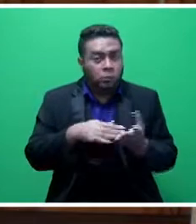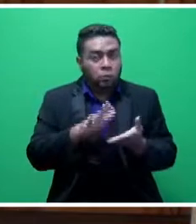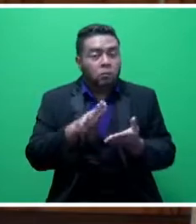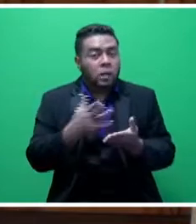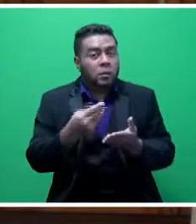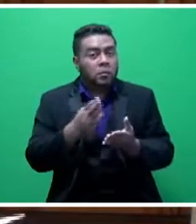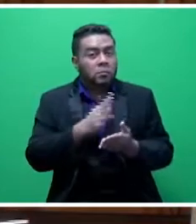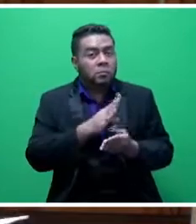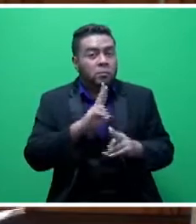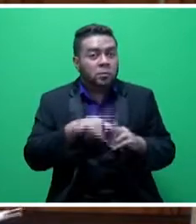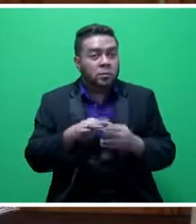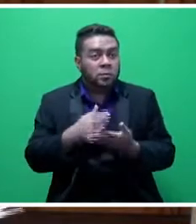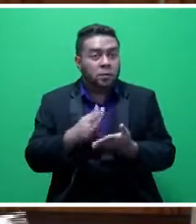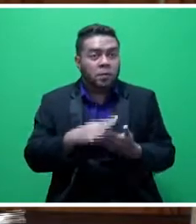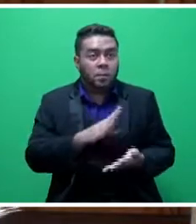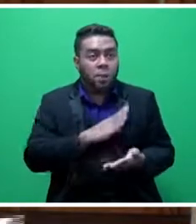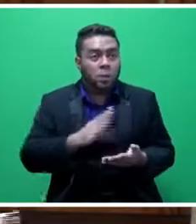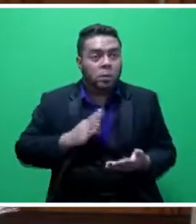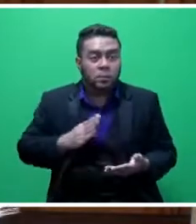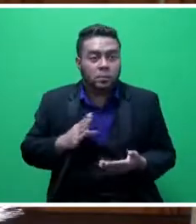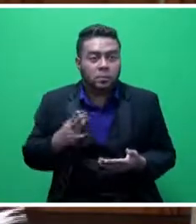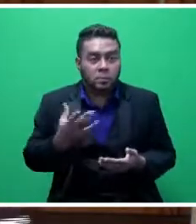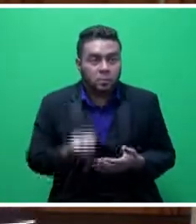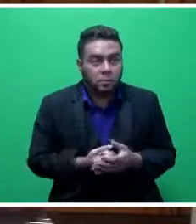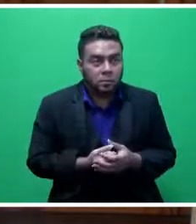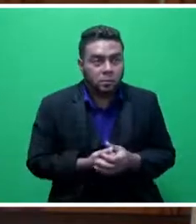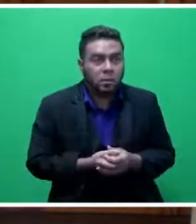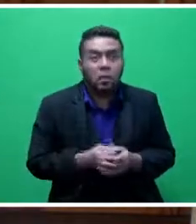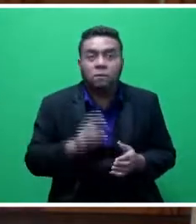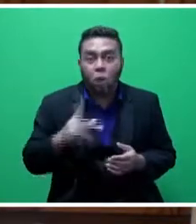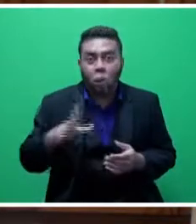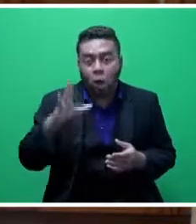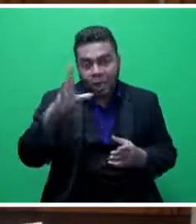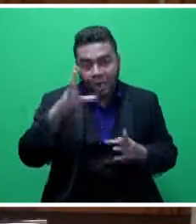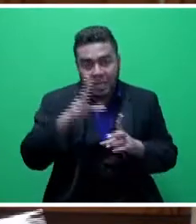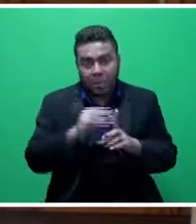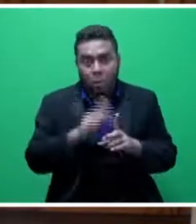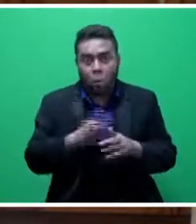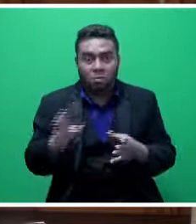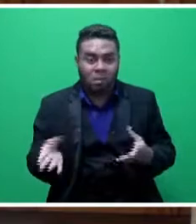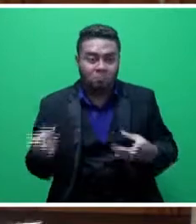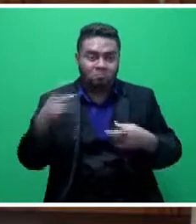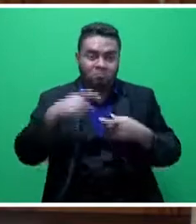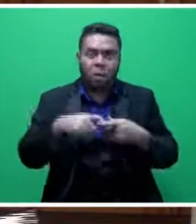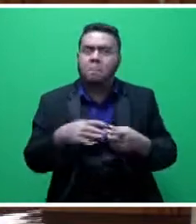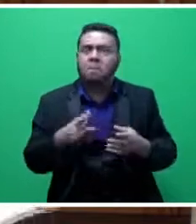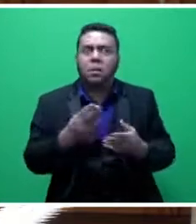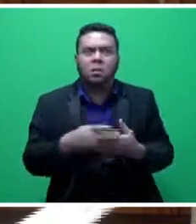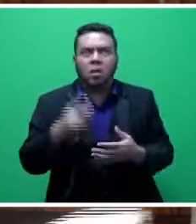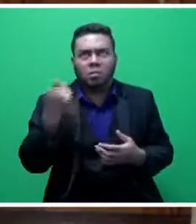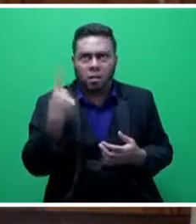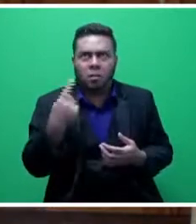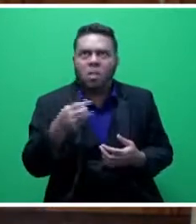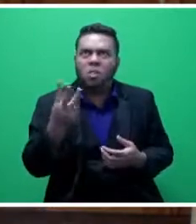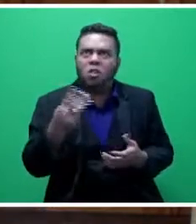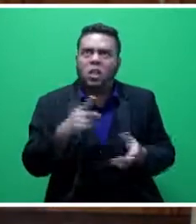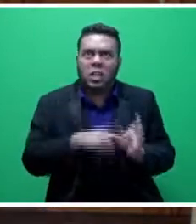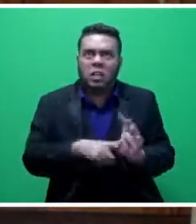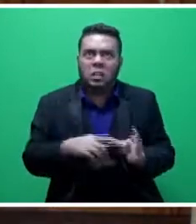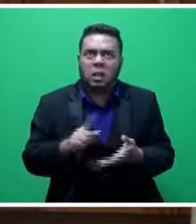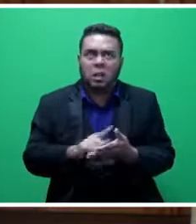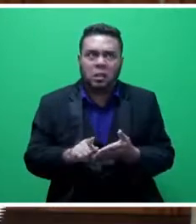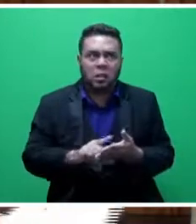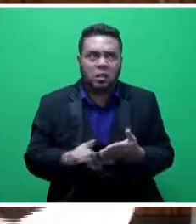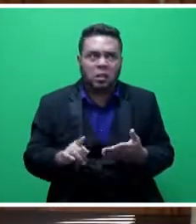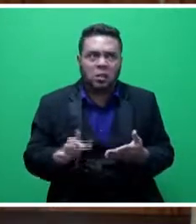As I said, that because it does not give you the flexibility, because there are some people, for example, once they get on a pension, assuming 3 years later, they